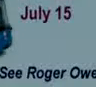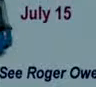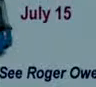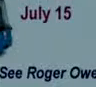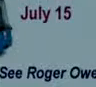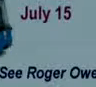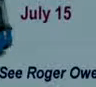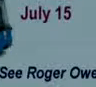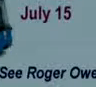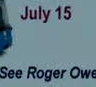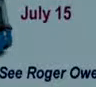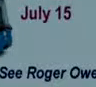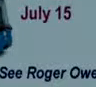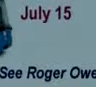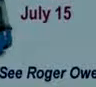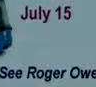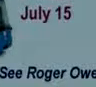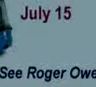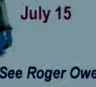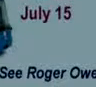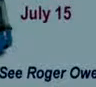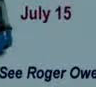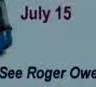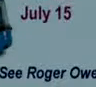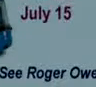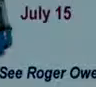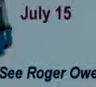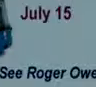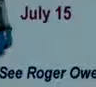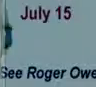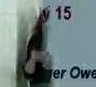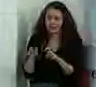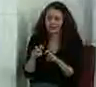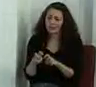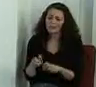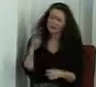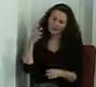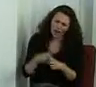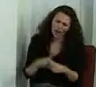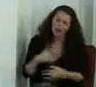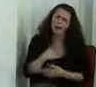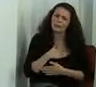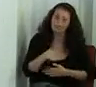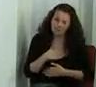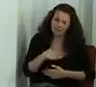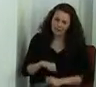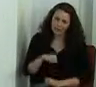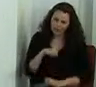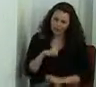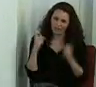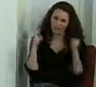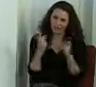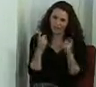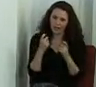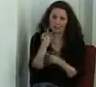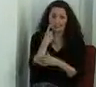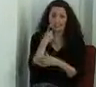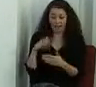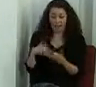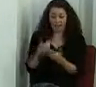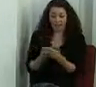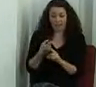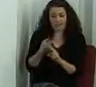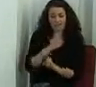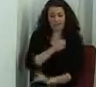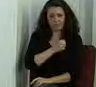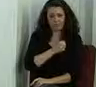us get so involved in Pride here in Los Angeles that it's hard to actually just appreciate a Pride festival. I just got back from Toronto, and it was